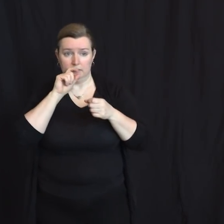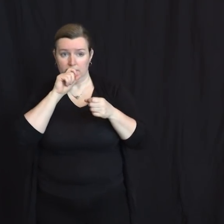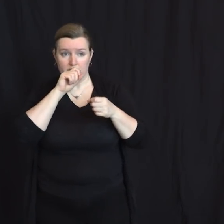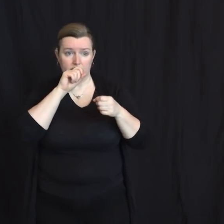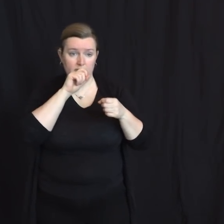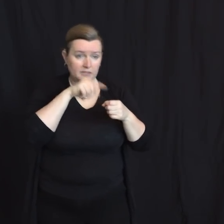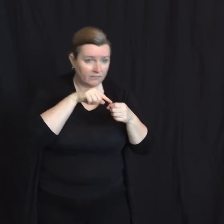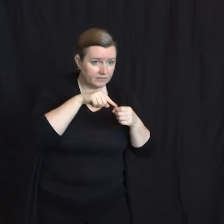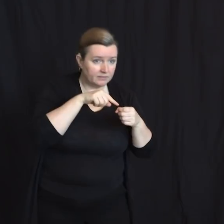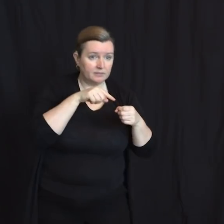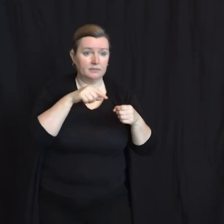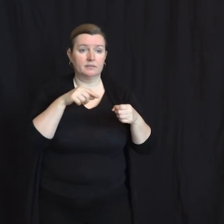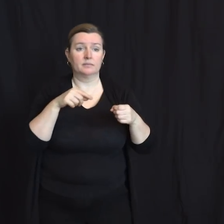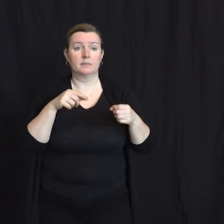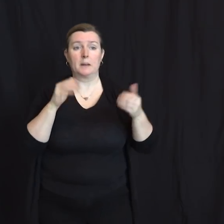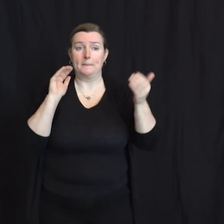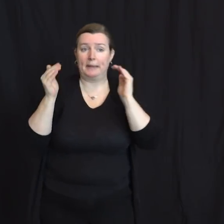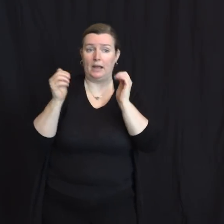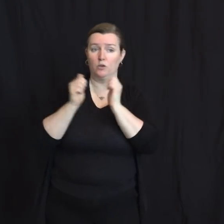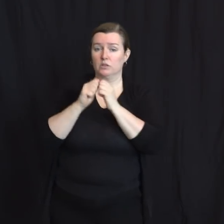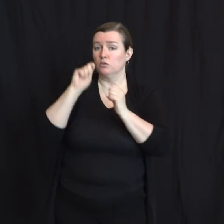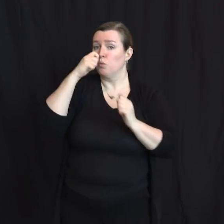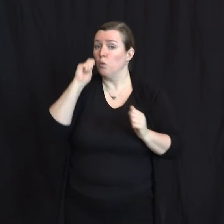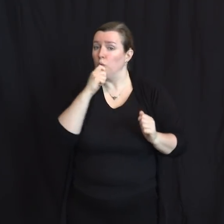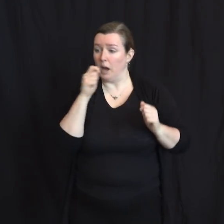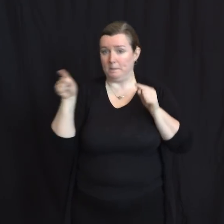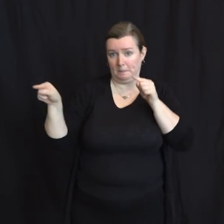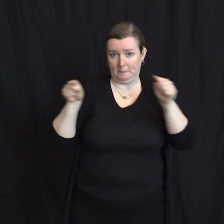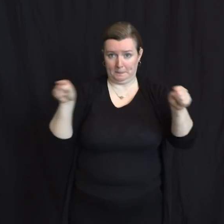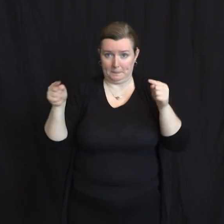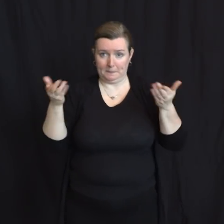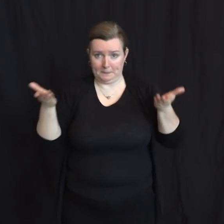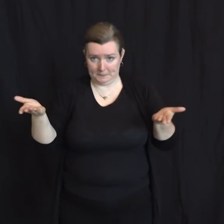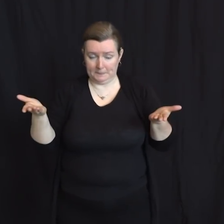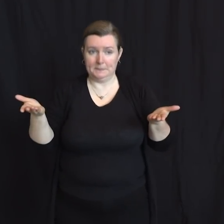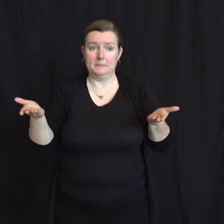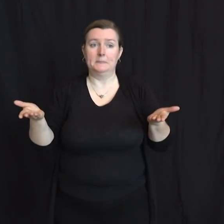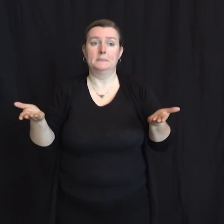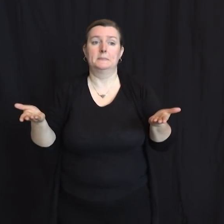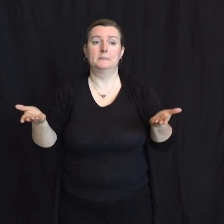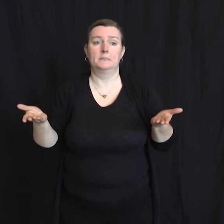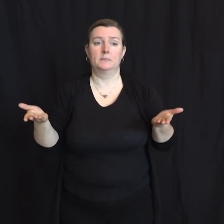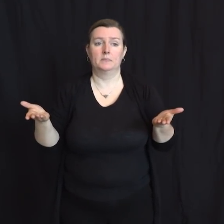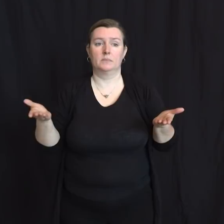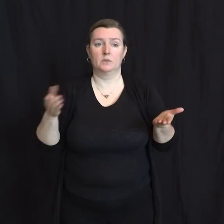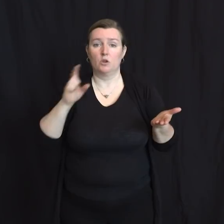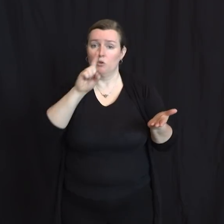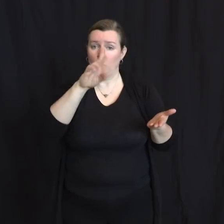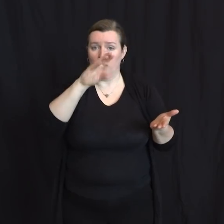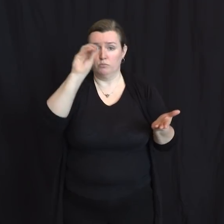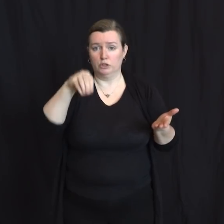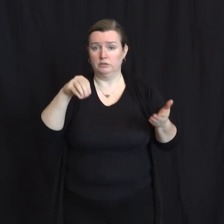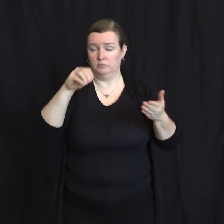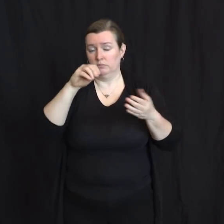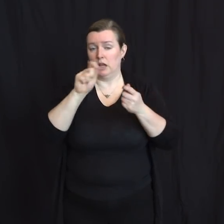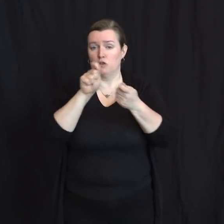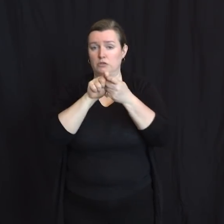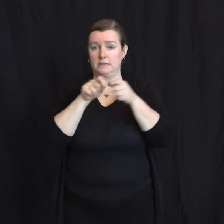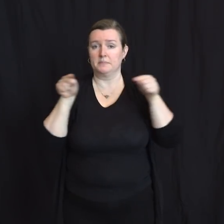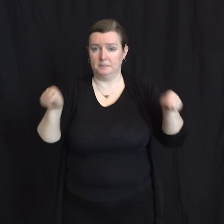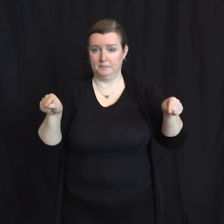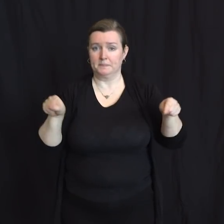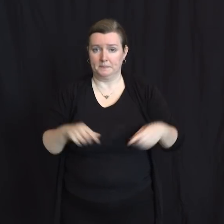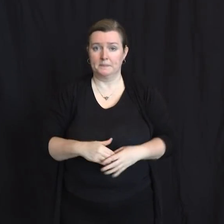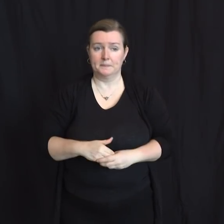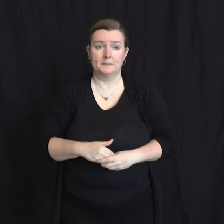the oropharyngeo swab test in the same people, it is 100% accurate. In fact, based on the